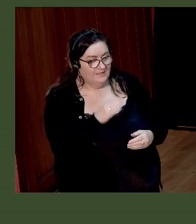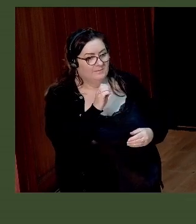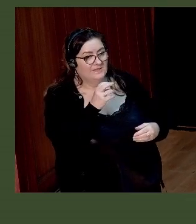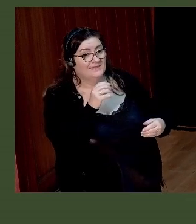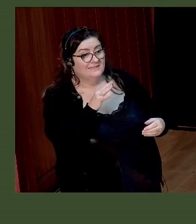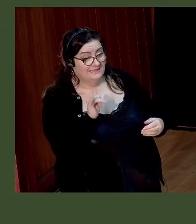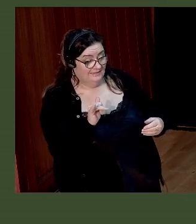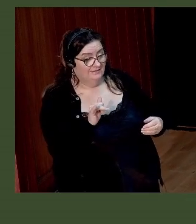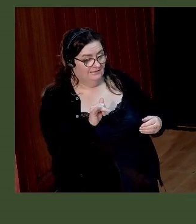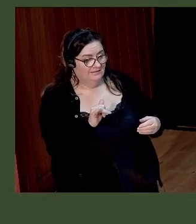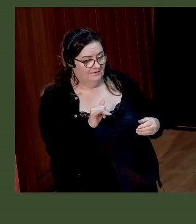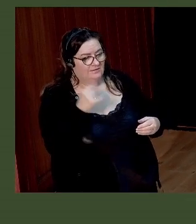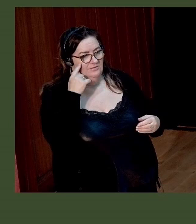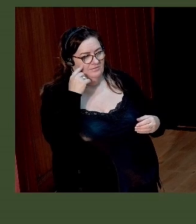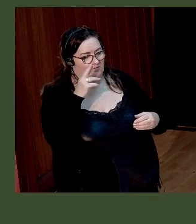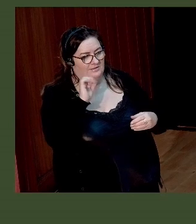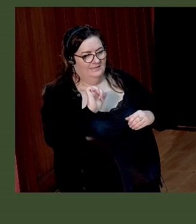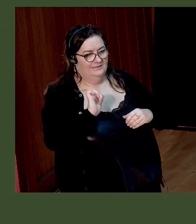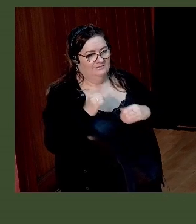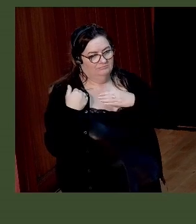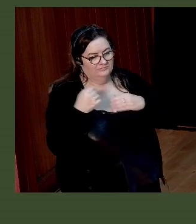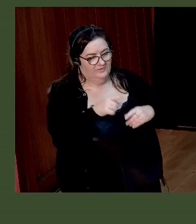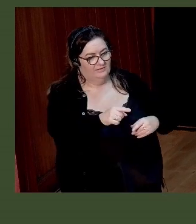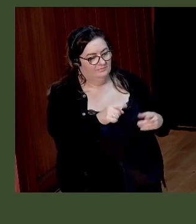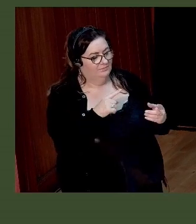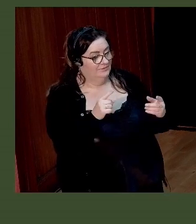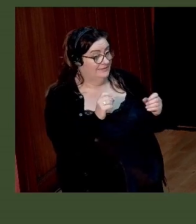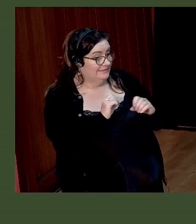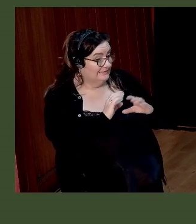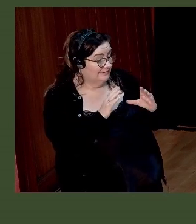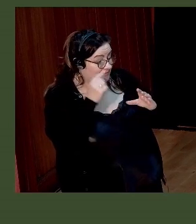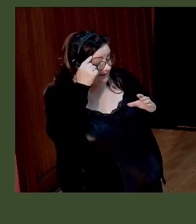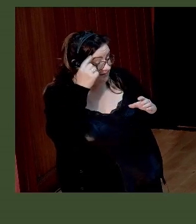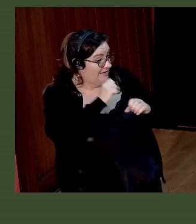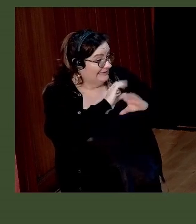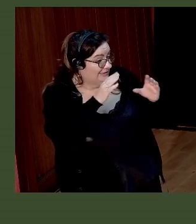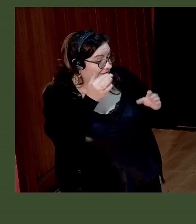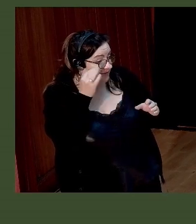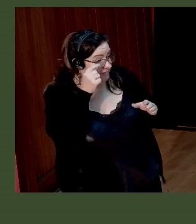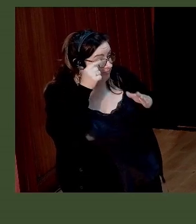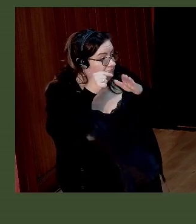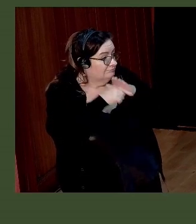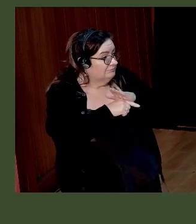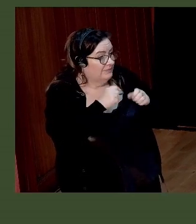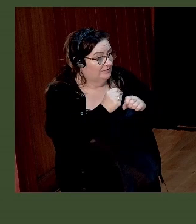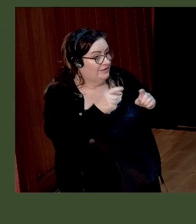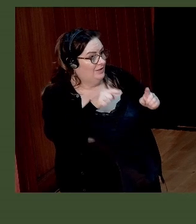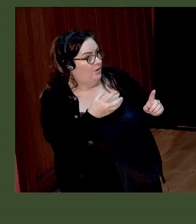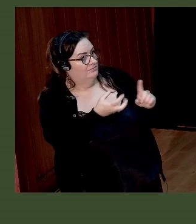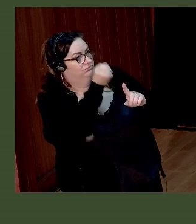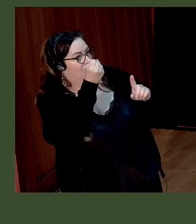as with Beasley, there could be no doubting Brúas' commitment on this issue. But it was not clear if there was any deep thought had been put in support of this ambitious